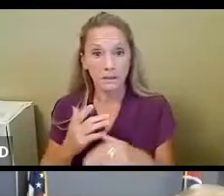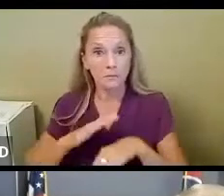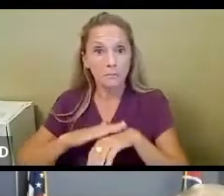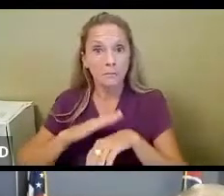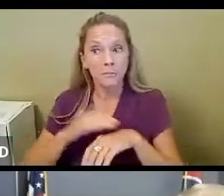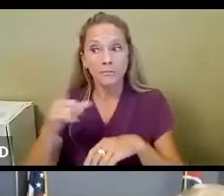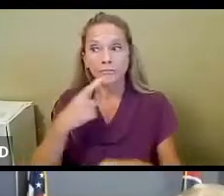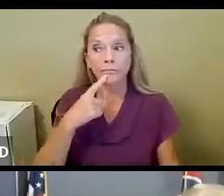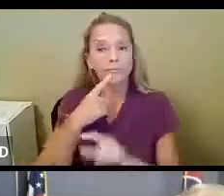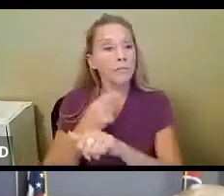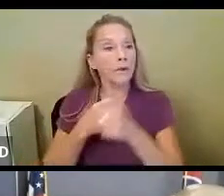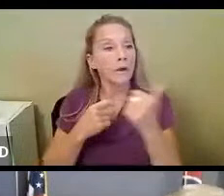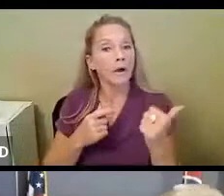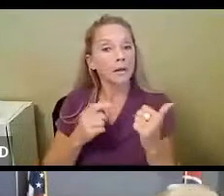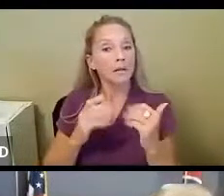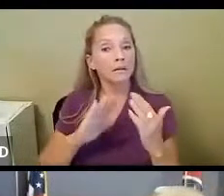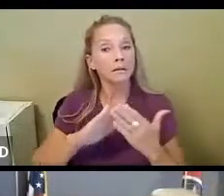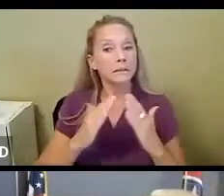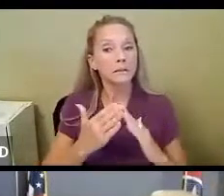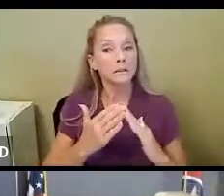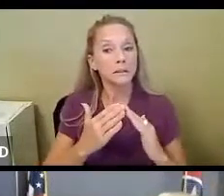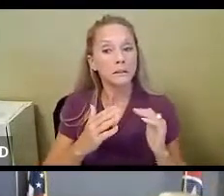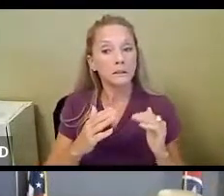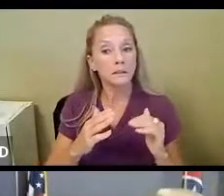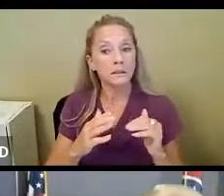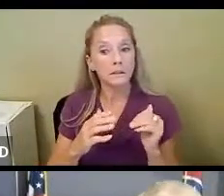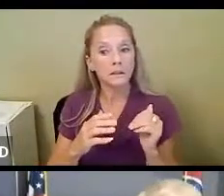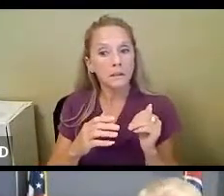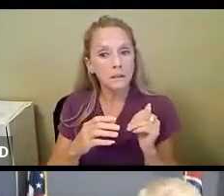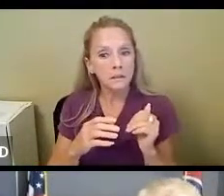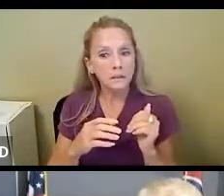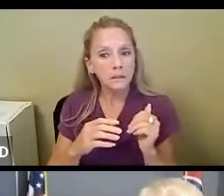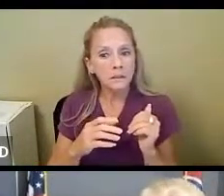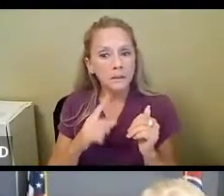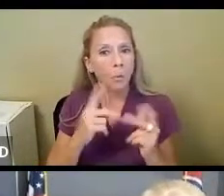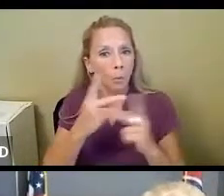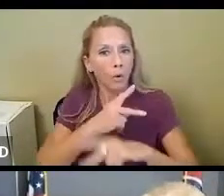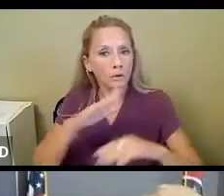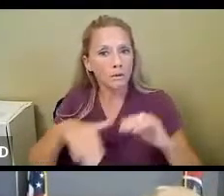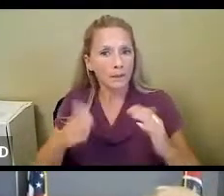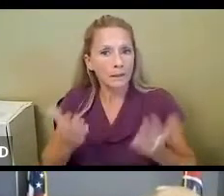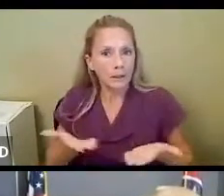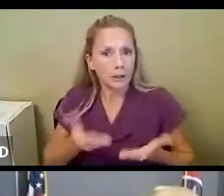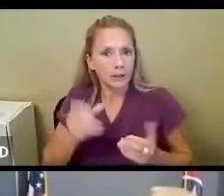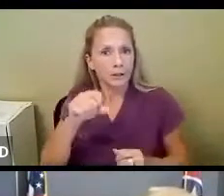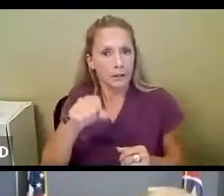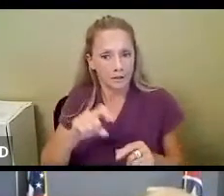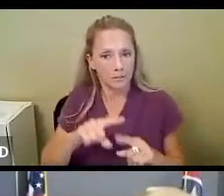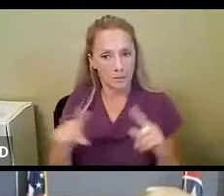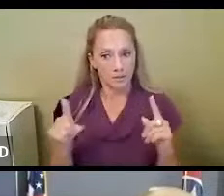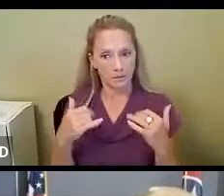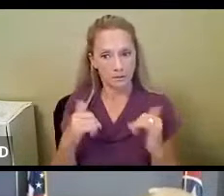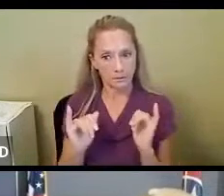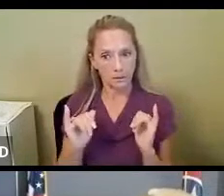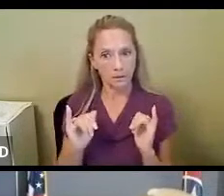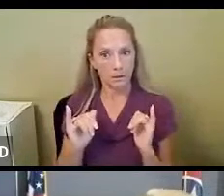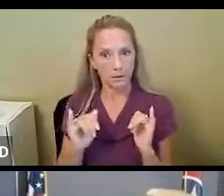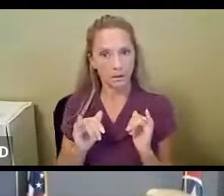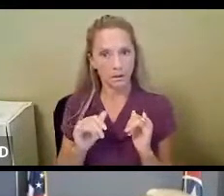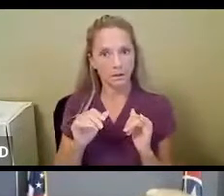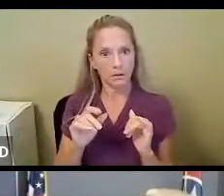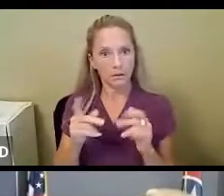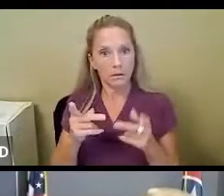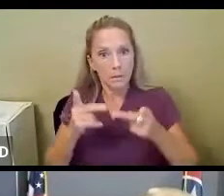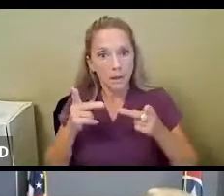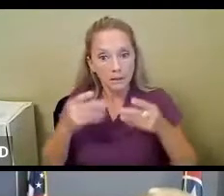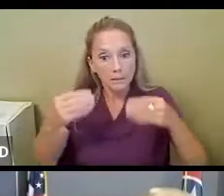other communities, they closed the bars, but I think that she also said that restricting the consumption